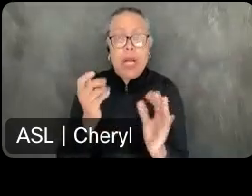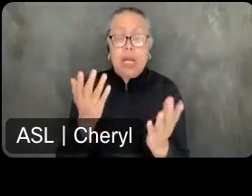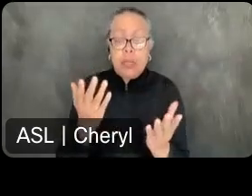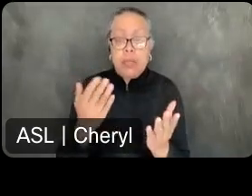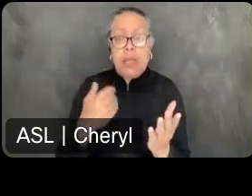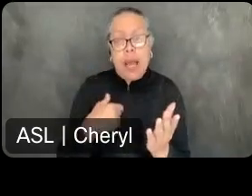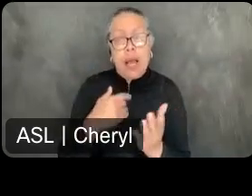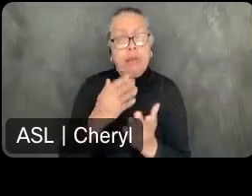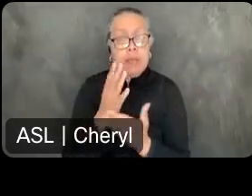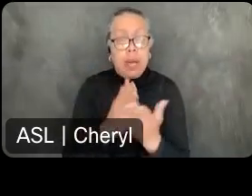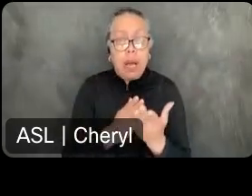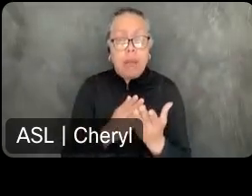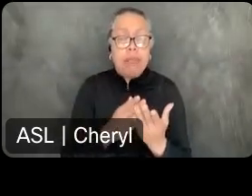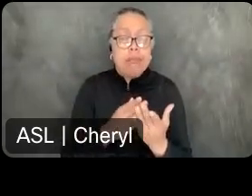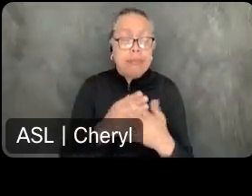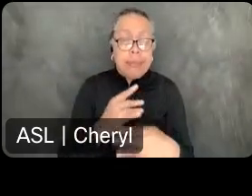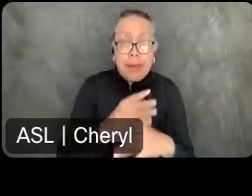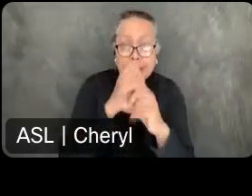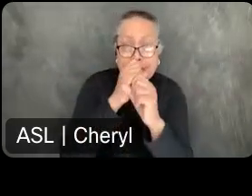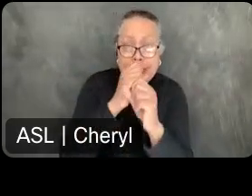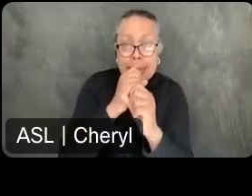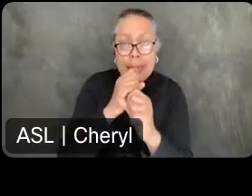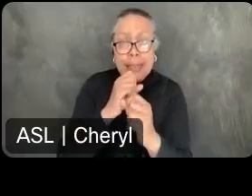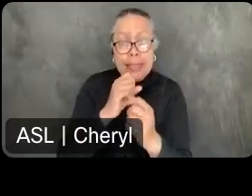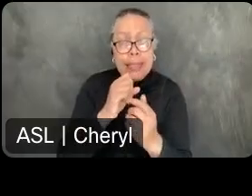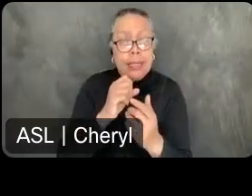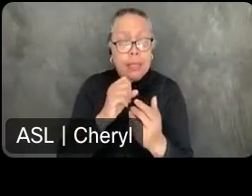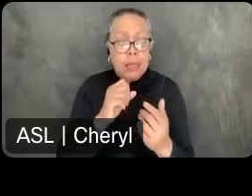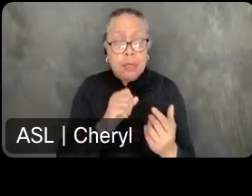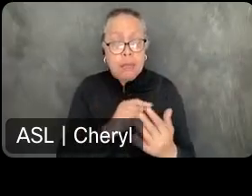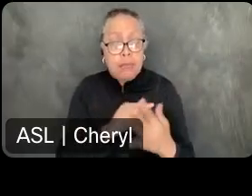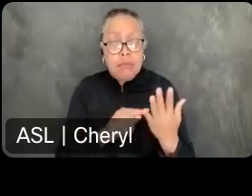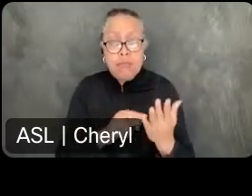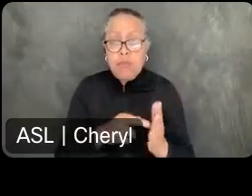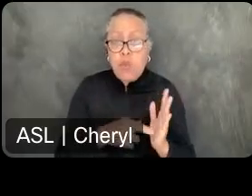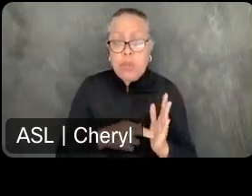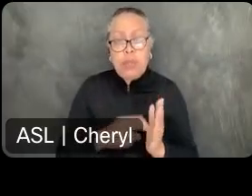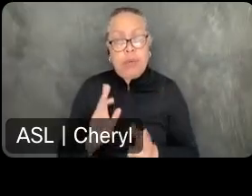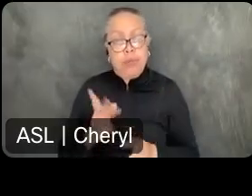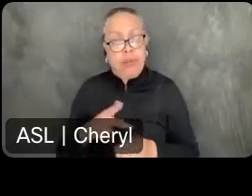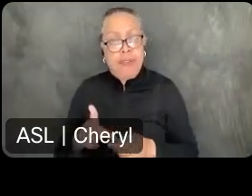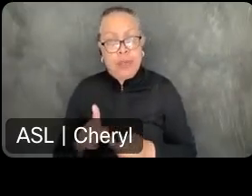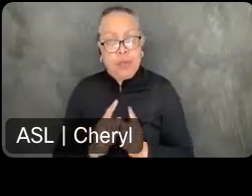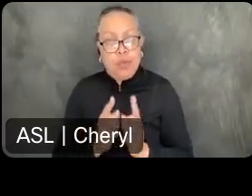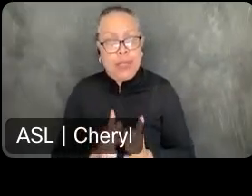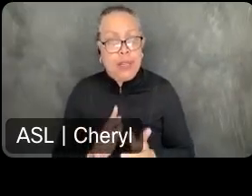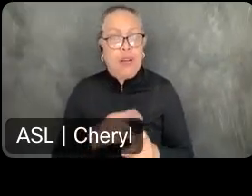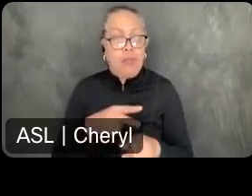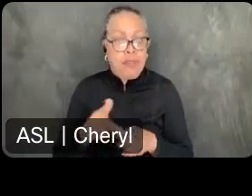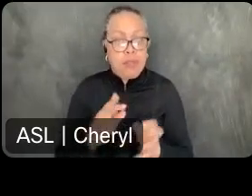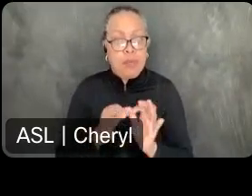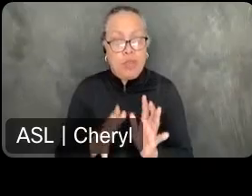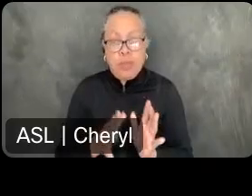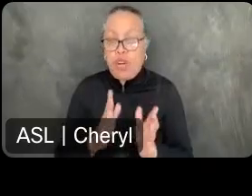confidentiality methods and regulations that professional translators are both trained in